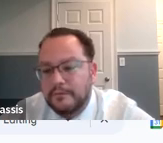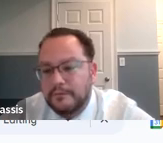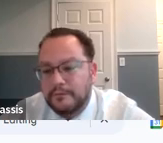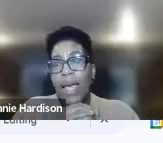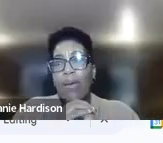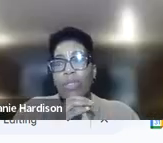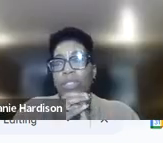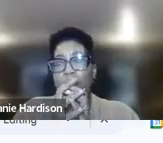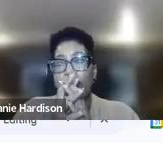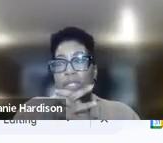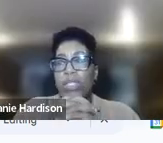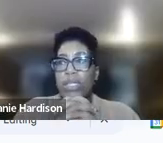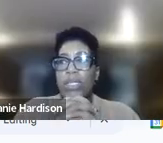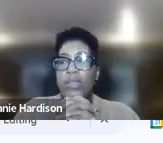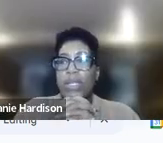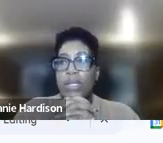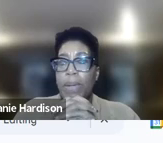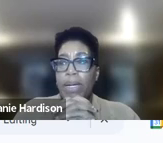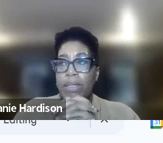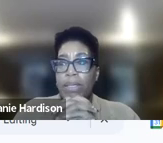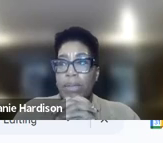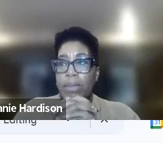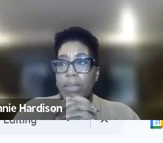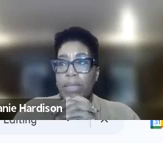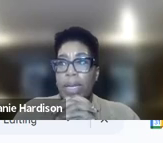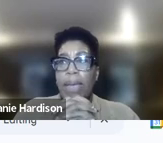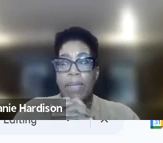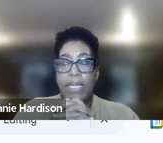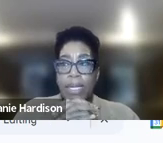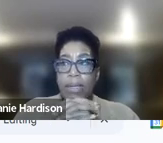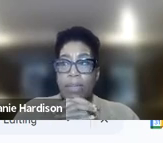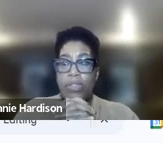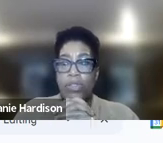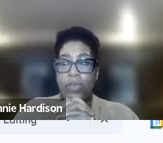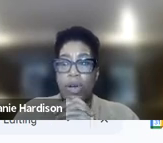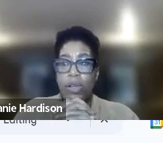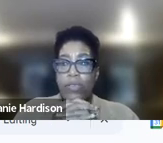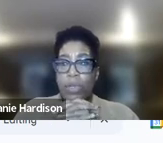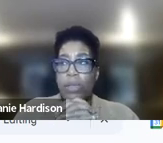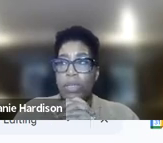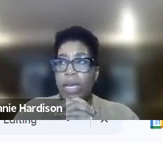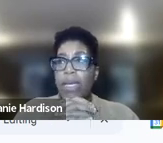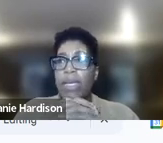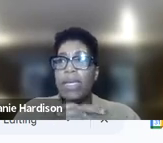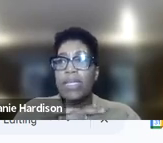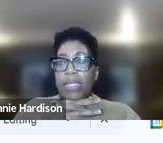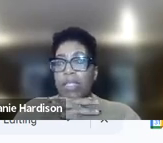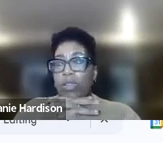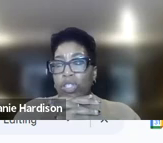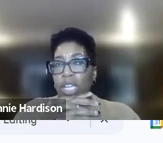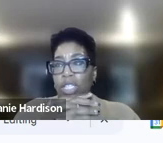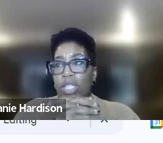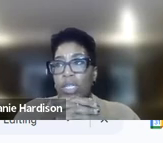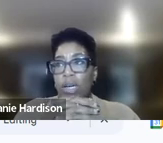thought. Yeah, I was just sitting here thinking about AP Tech. I'm not sure if you all are familiar with that. It's